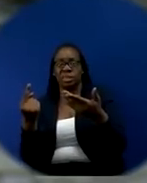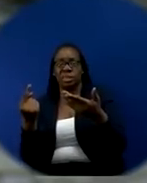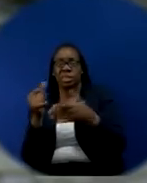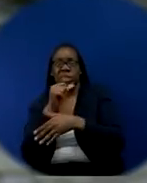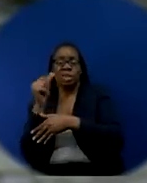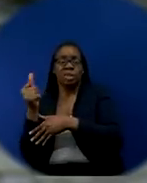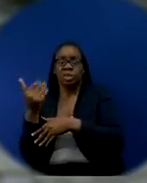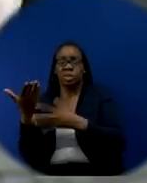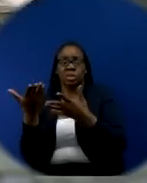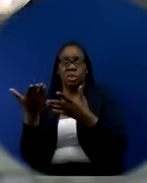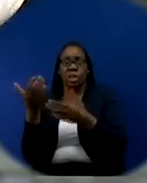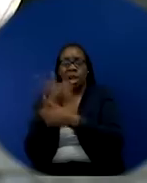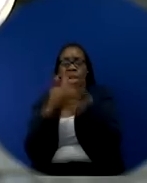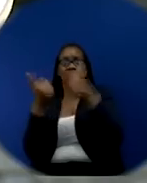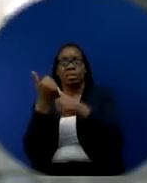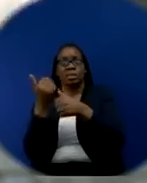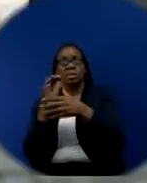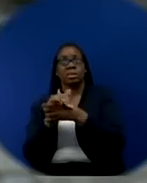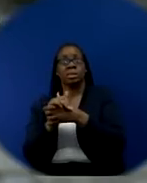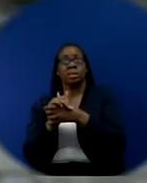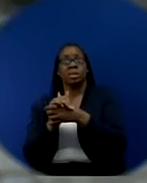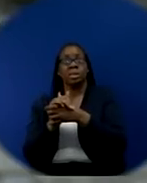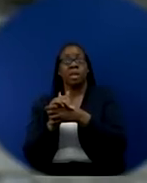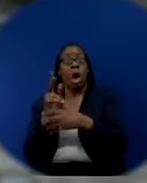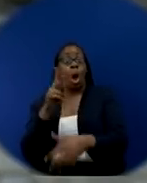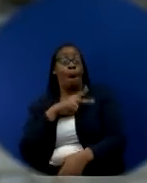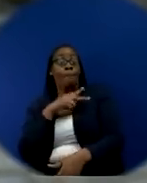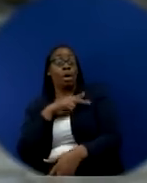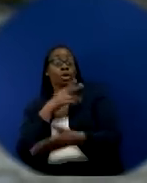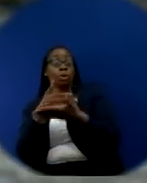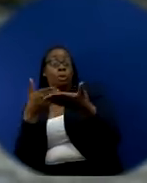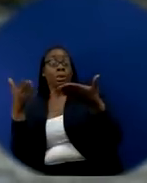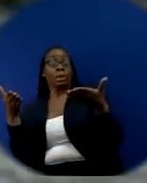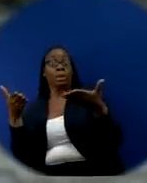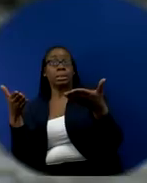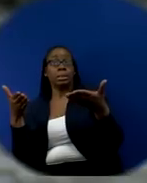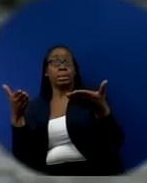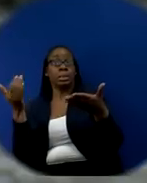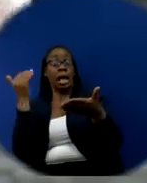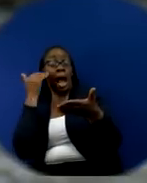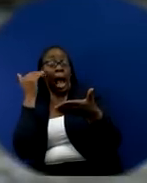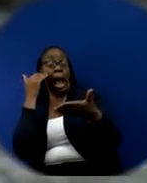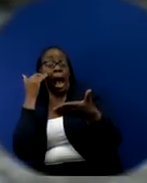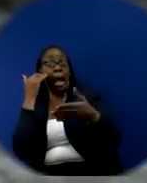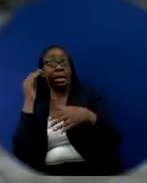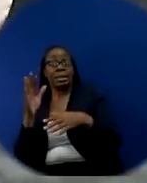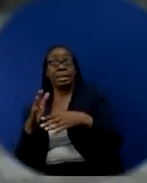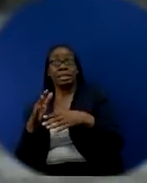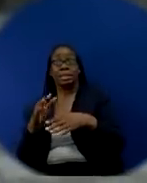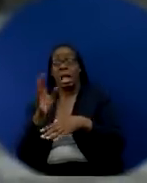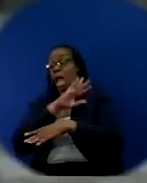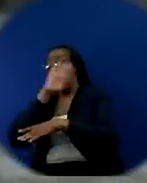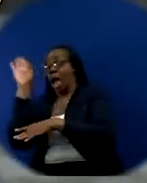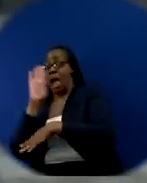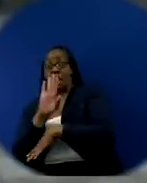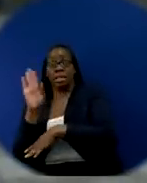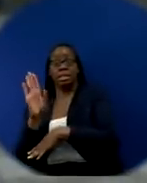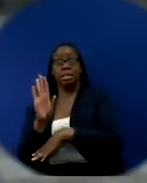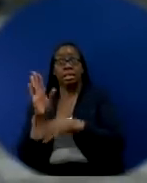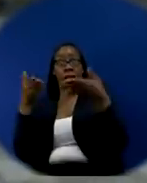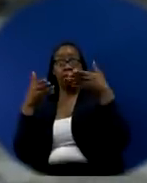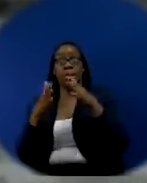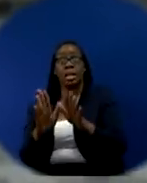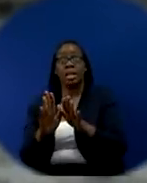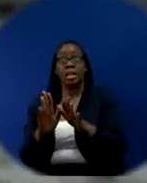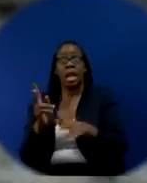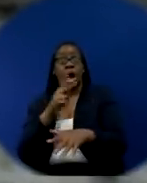your profession of faith. But can I talk to you about personal stuff? I think we ought to make sure that we never allow our personal stuff to